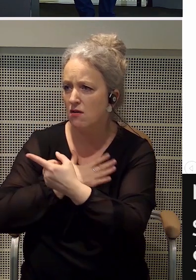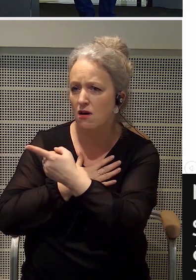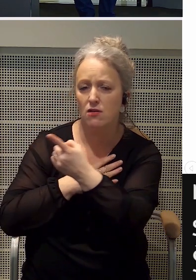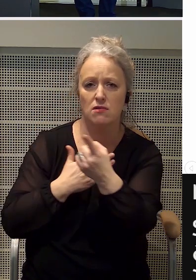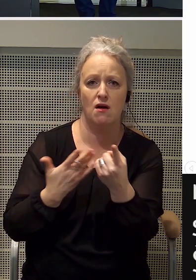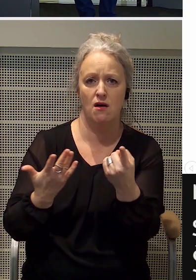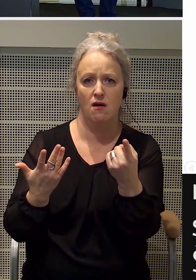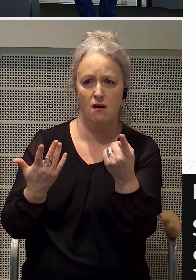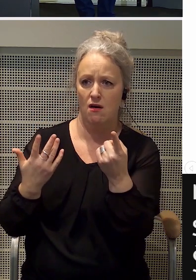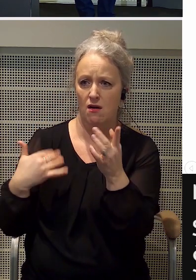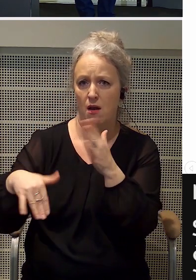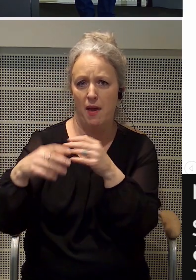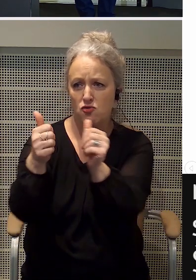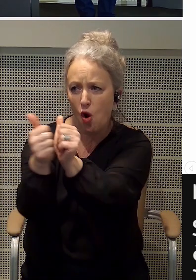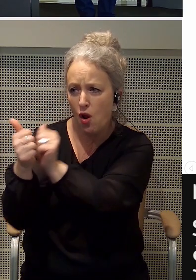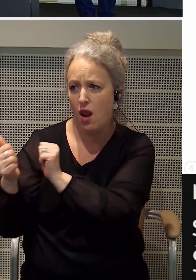Canada,